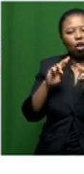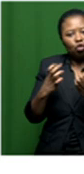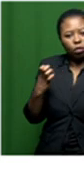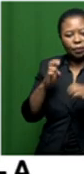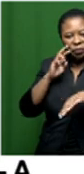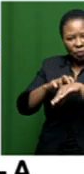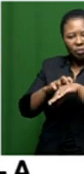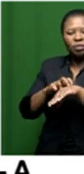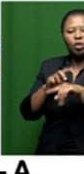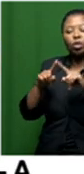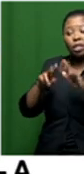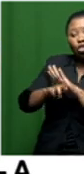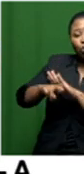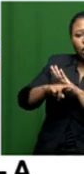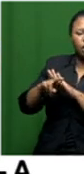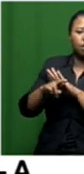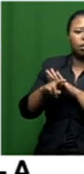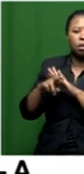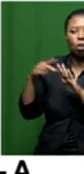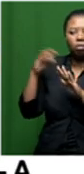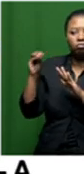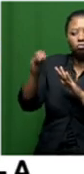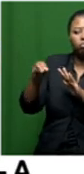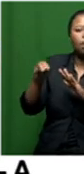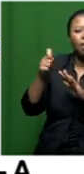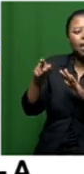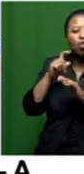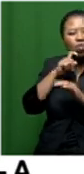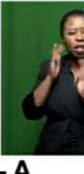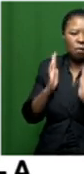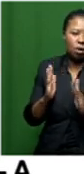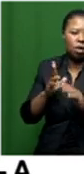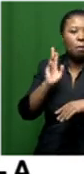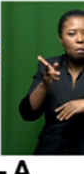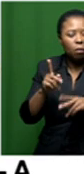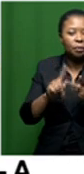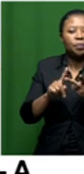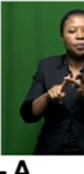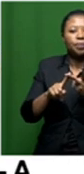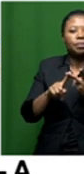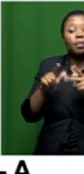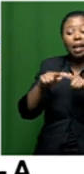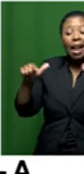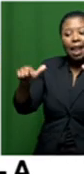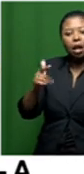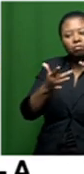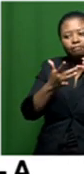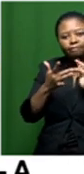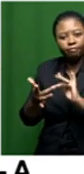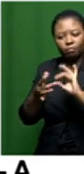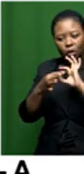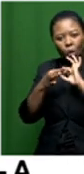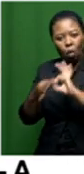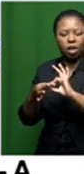about the region that we had kind of placed them in, but also to feel very much connected to the land itself and to